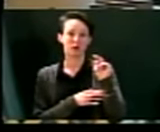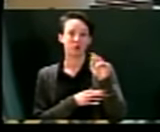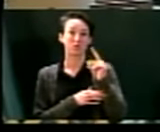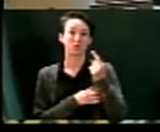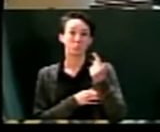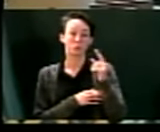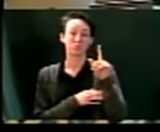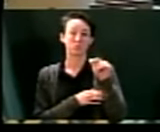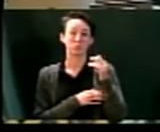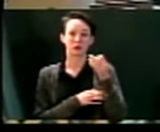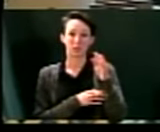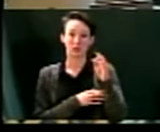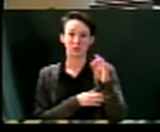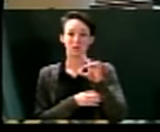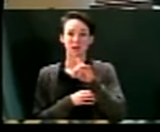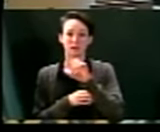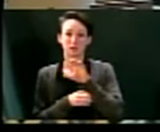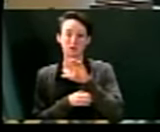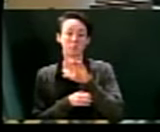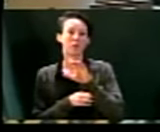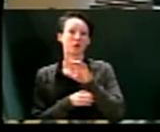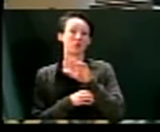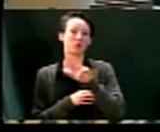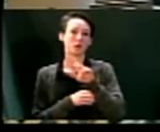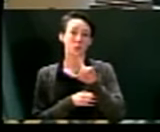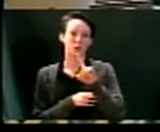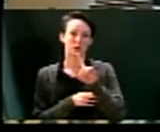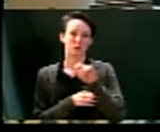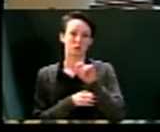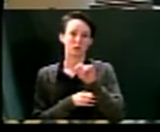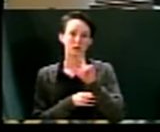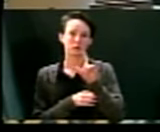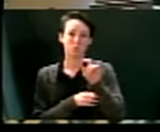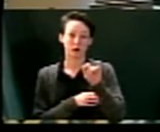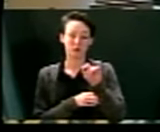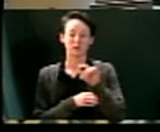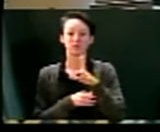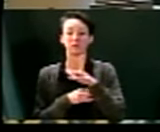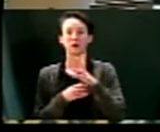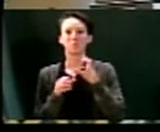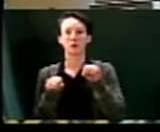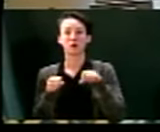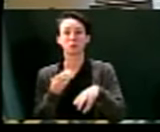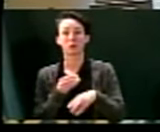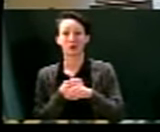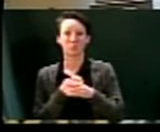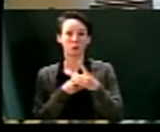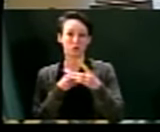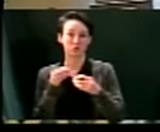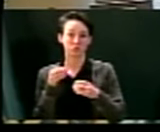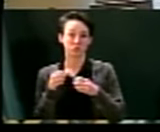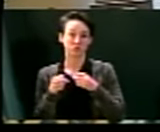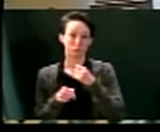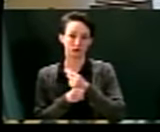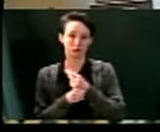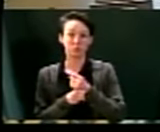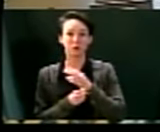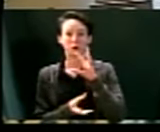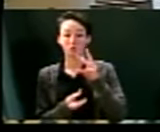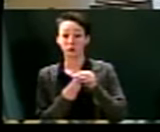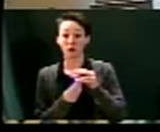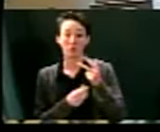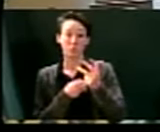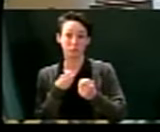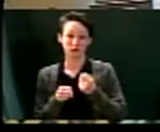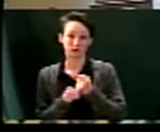2019 through December 31, 2020, which may be extended for 1 additional year for a total of 3 years. So moved. Second. Motion by Mr.